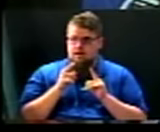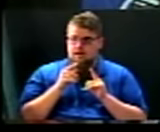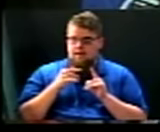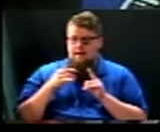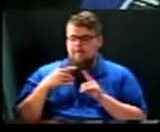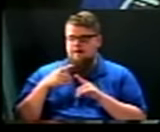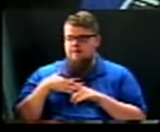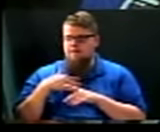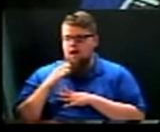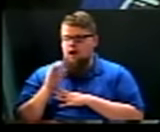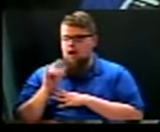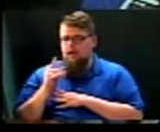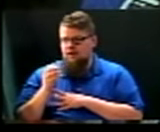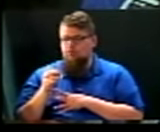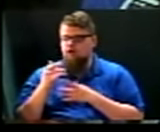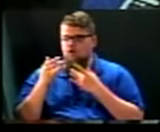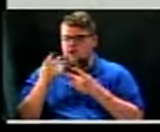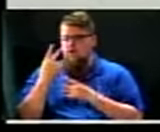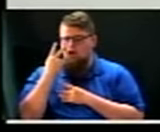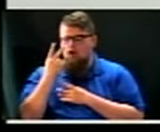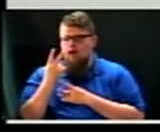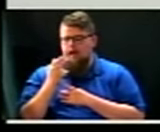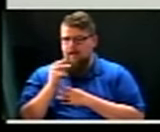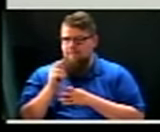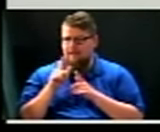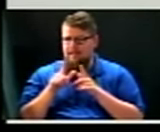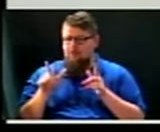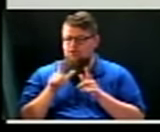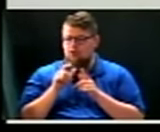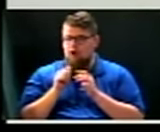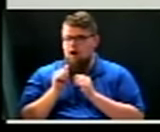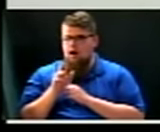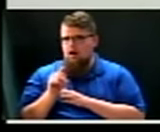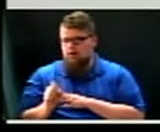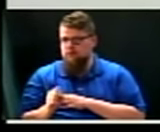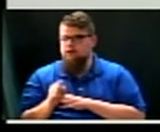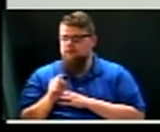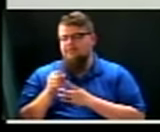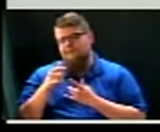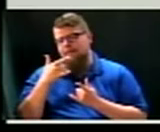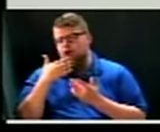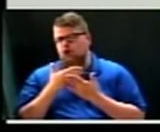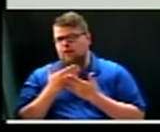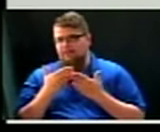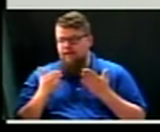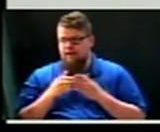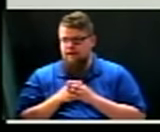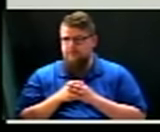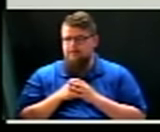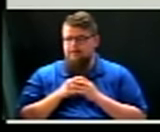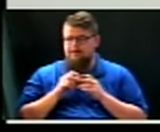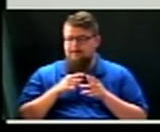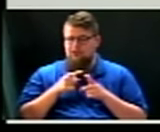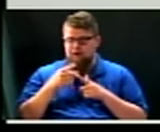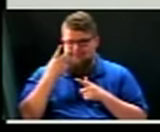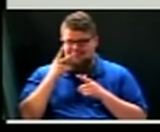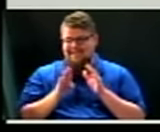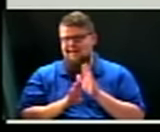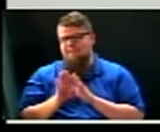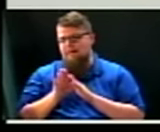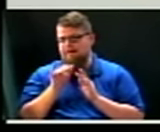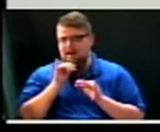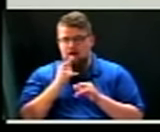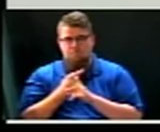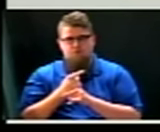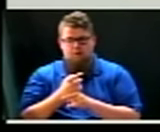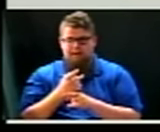has said that we're going to look at my language arts, and this might be a good thing because then you can see how developmentally inappropriate